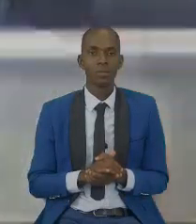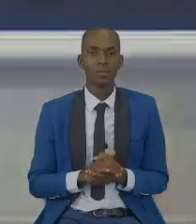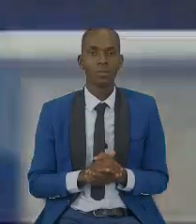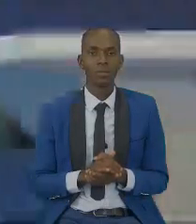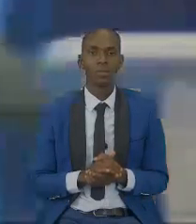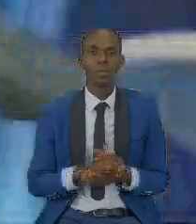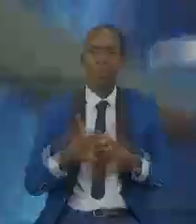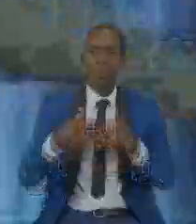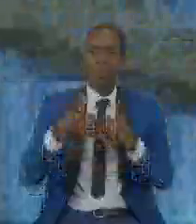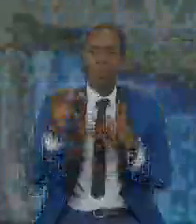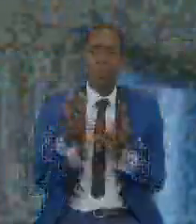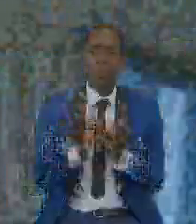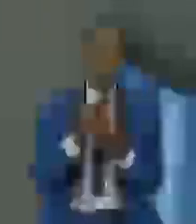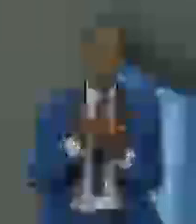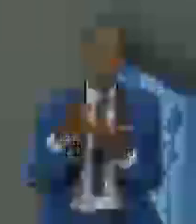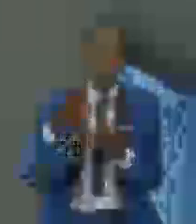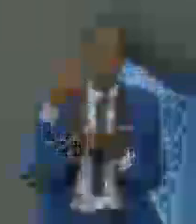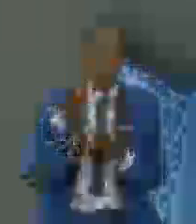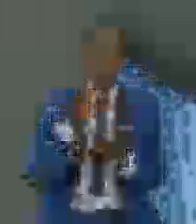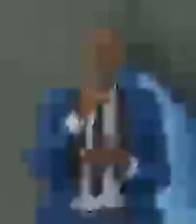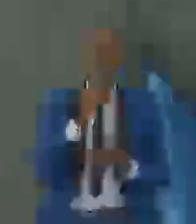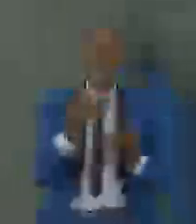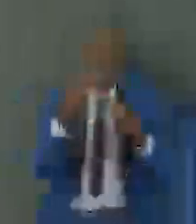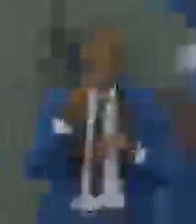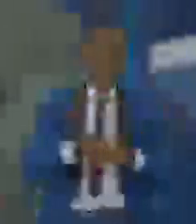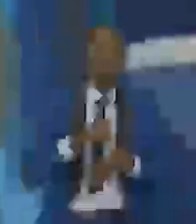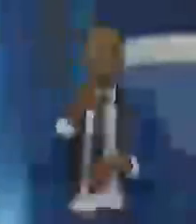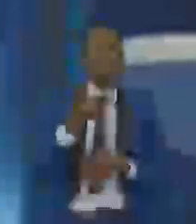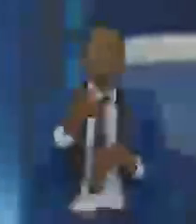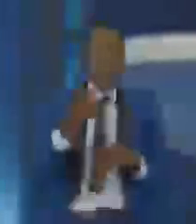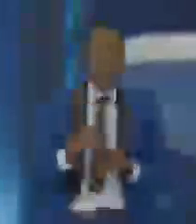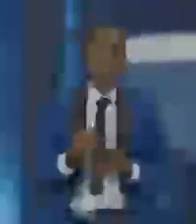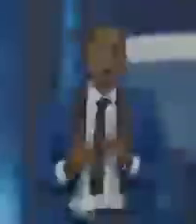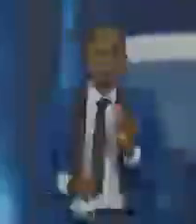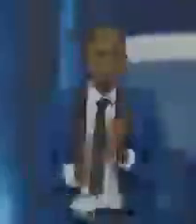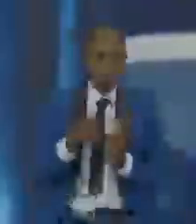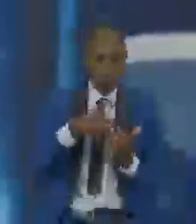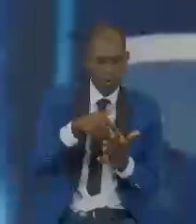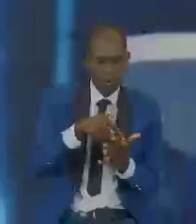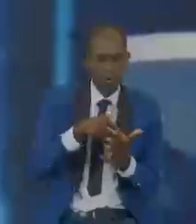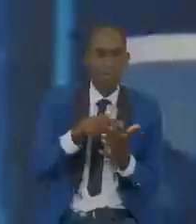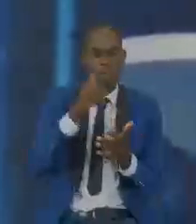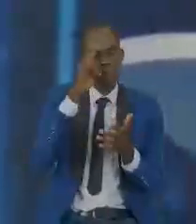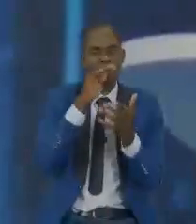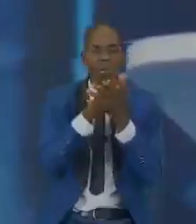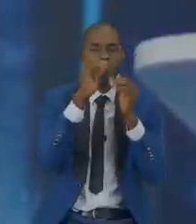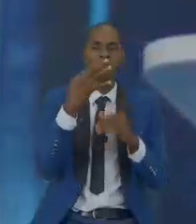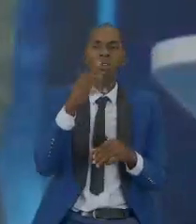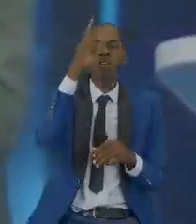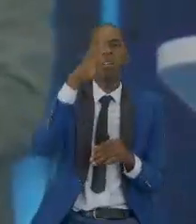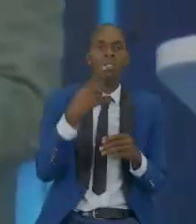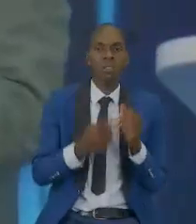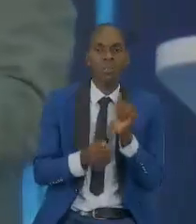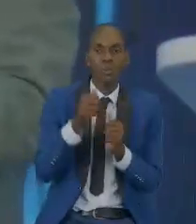After that, the Holy Ghost has come upon you. The weakest saint of God, the weakest child of